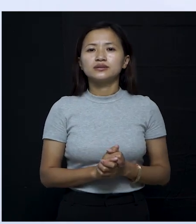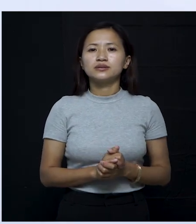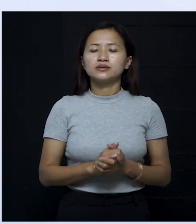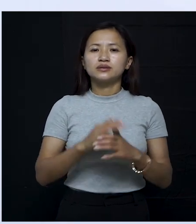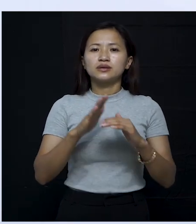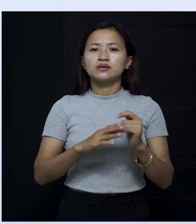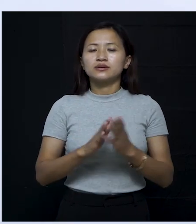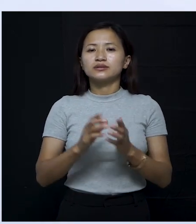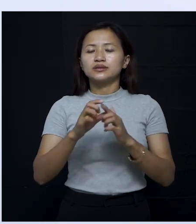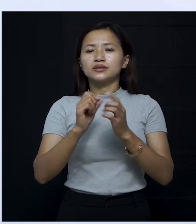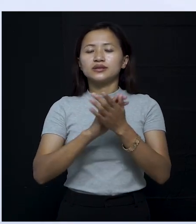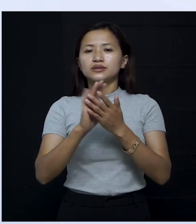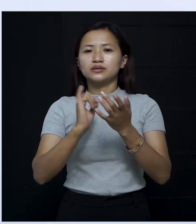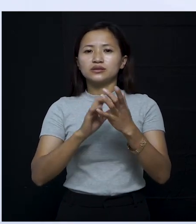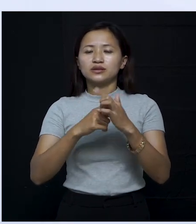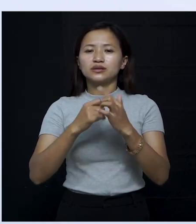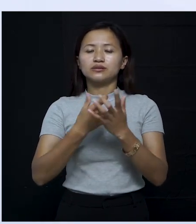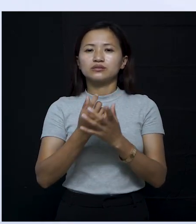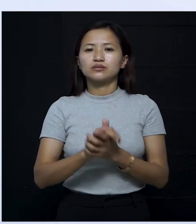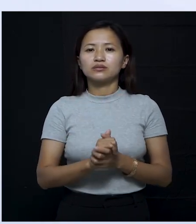then Diku,